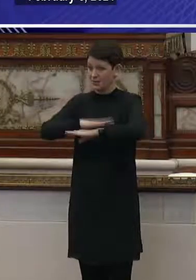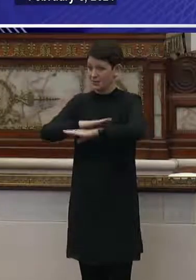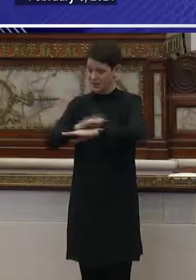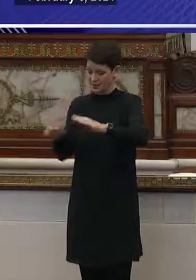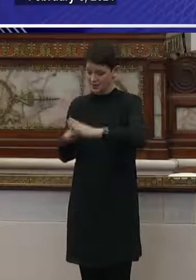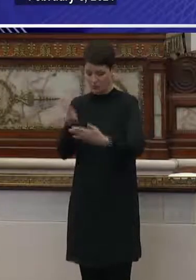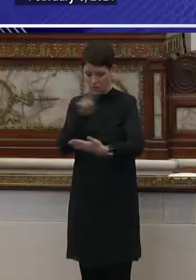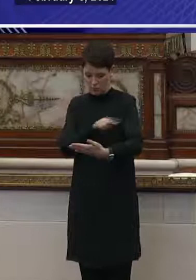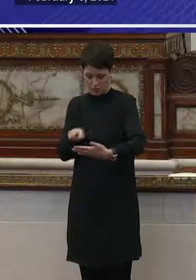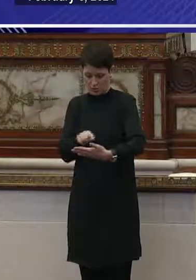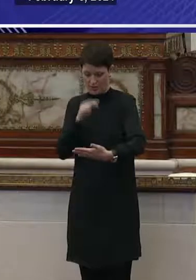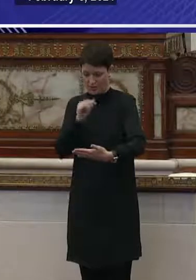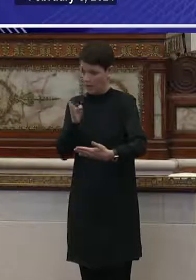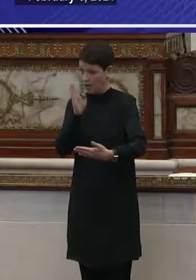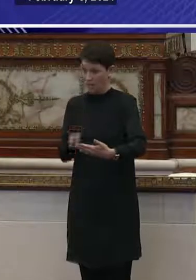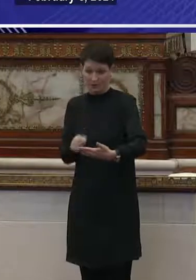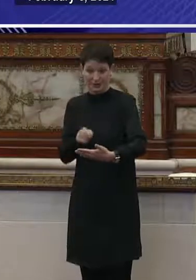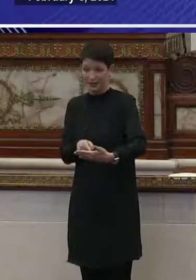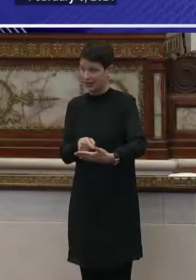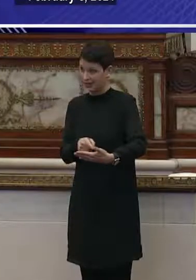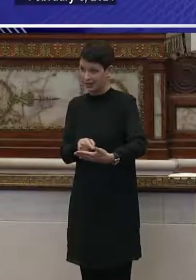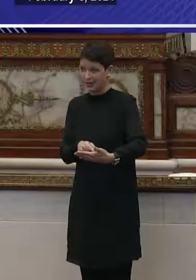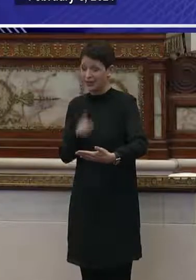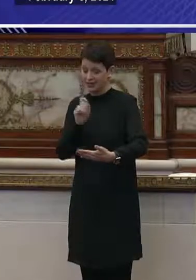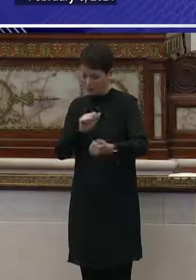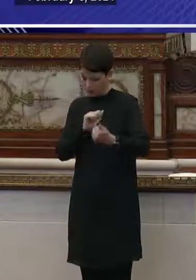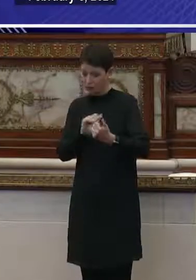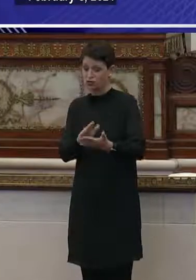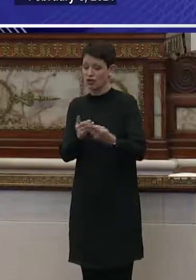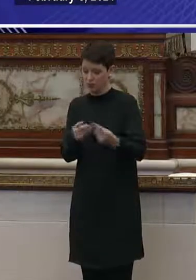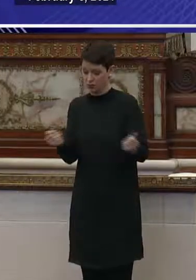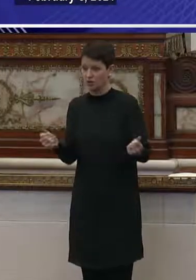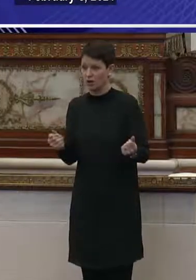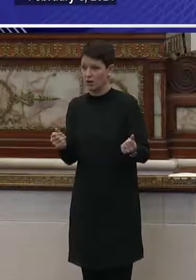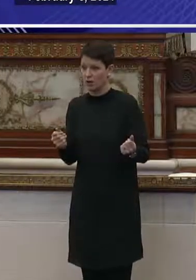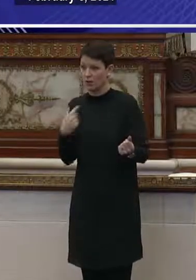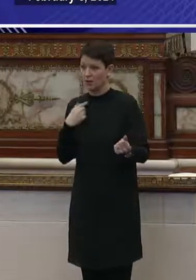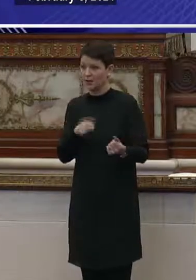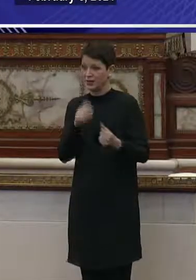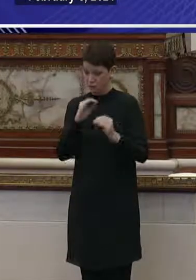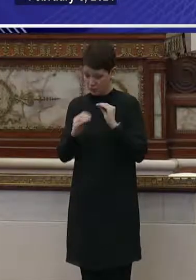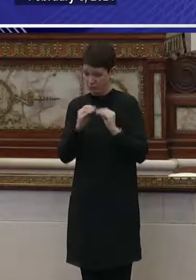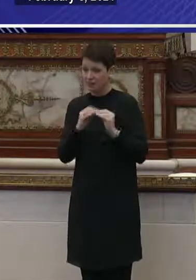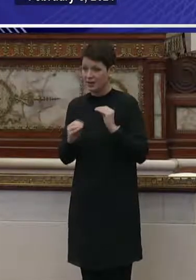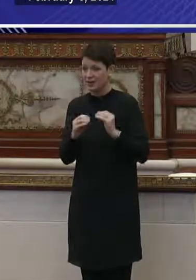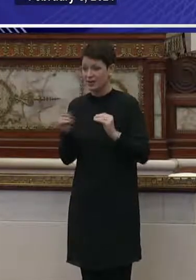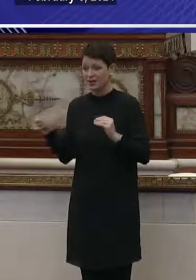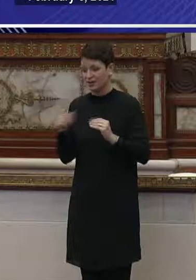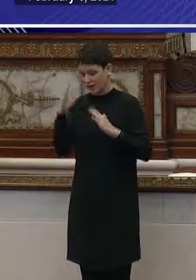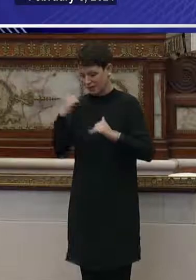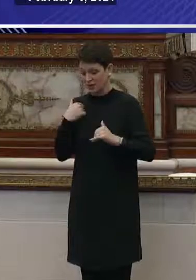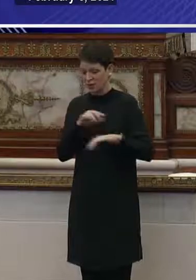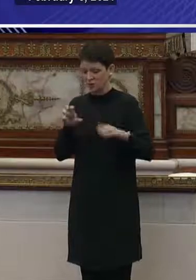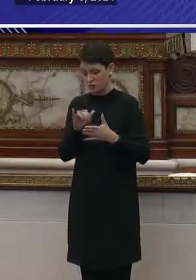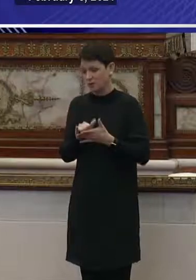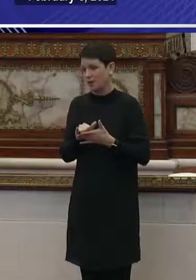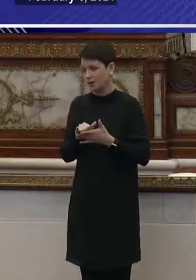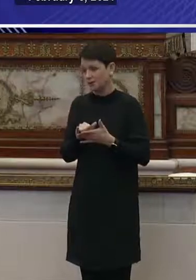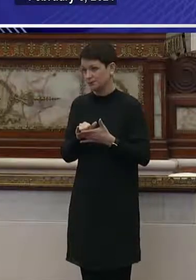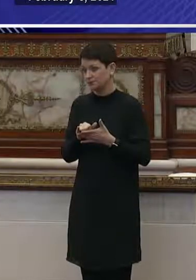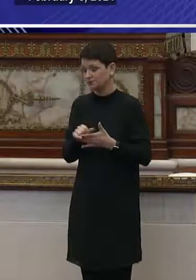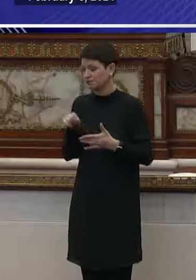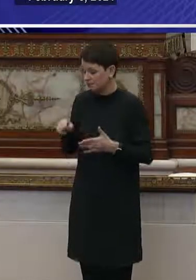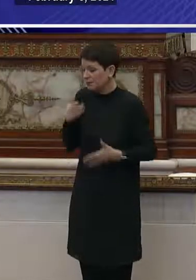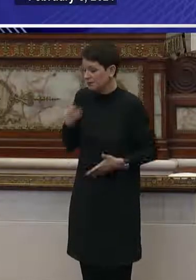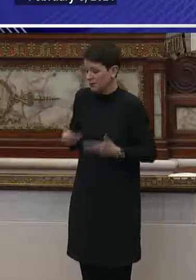and it's not complete, it needs addressing, we need to fix it, They expect us to do that. So this may have been